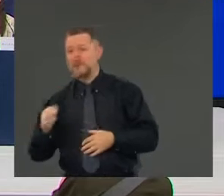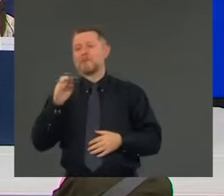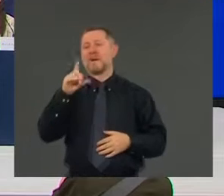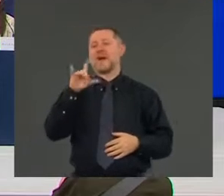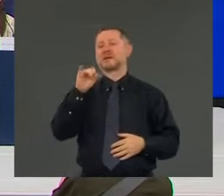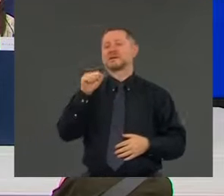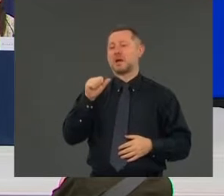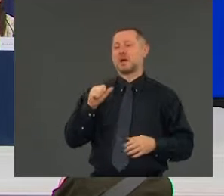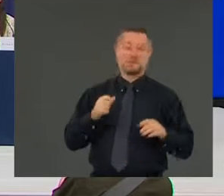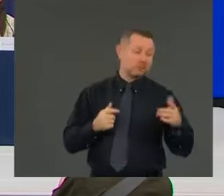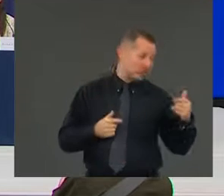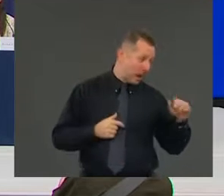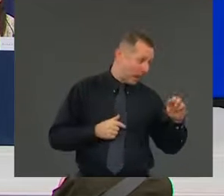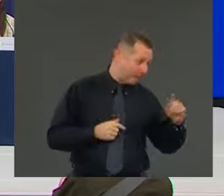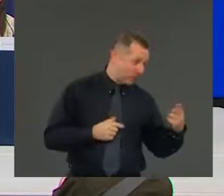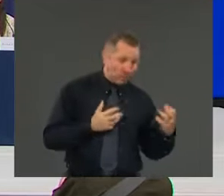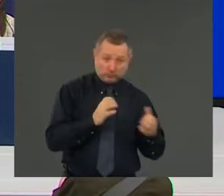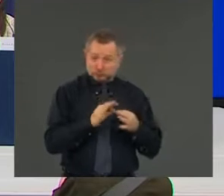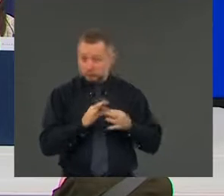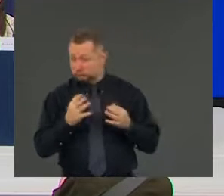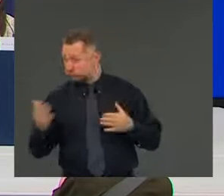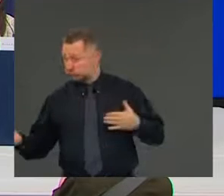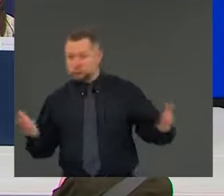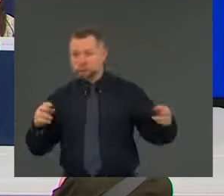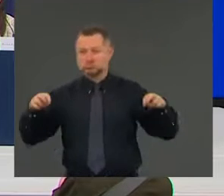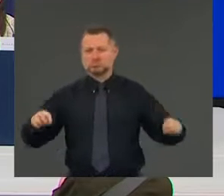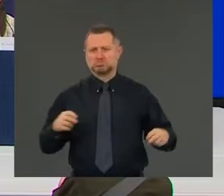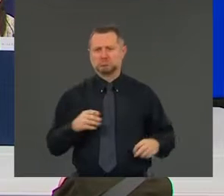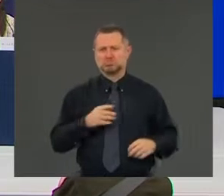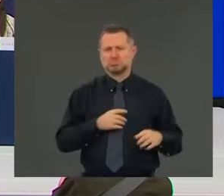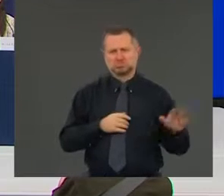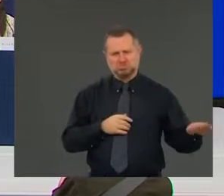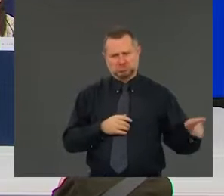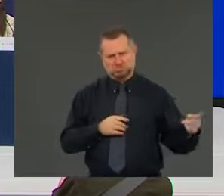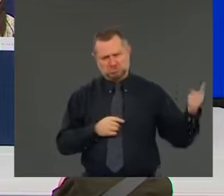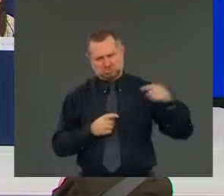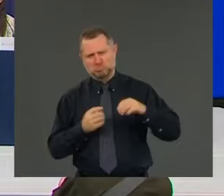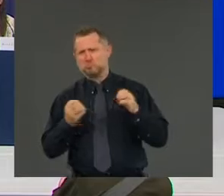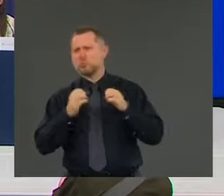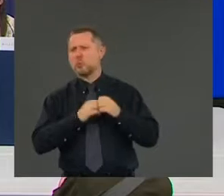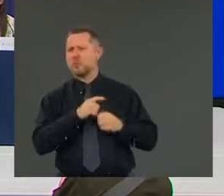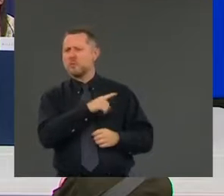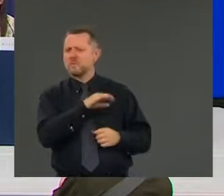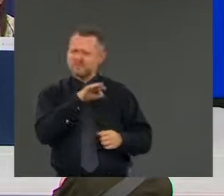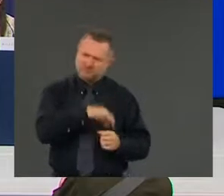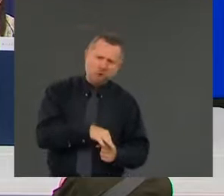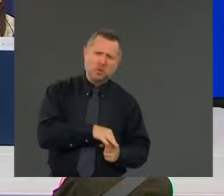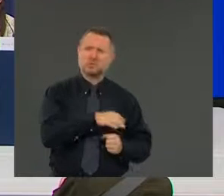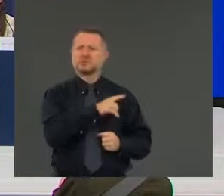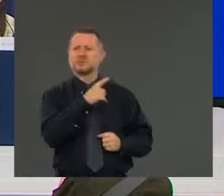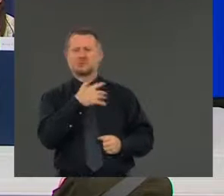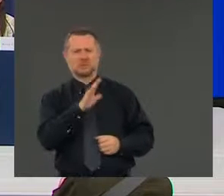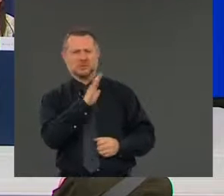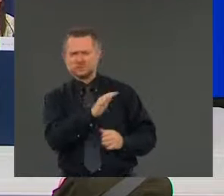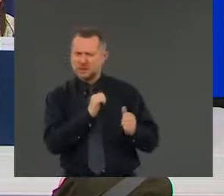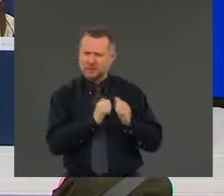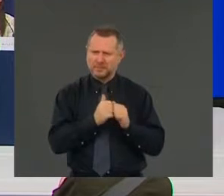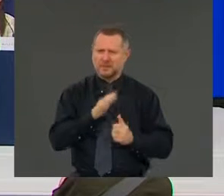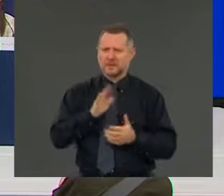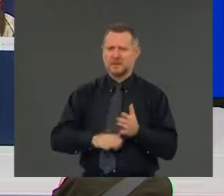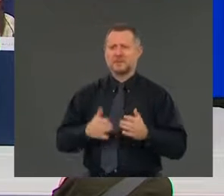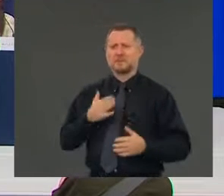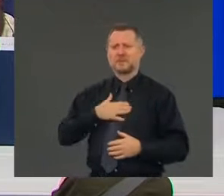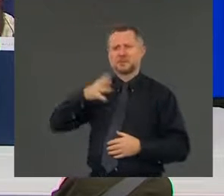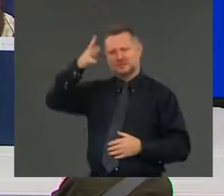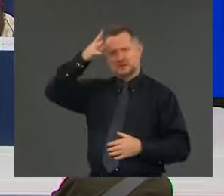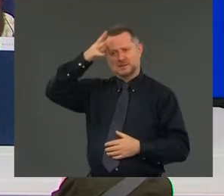votes? How come you got more votes for that competition than you got for your old dad? Let's take one more. We're near the end of